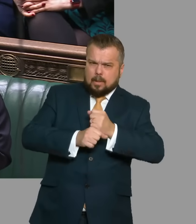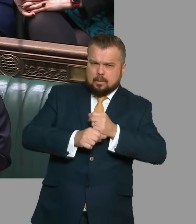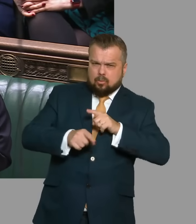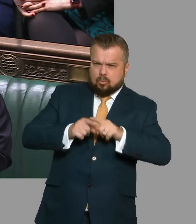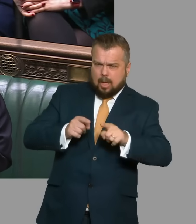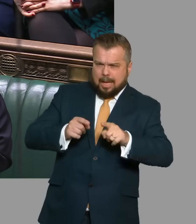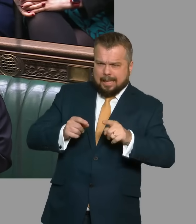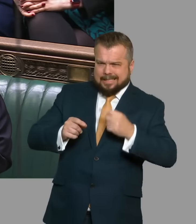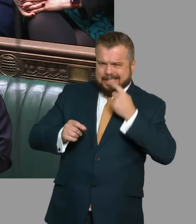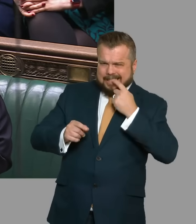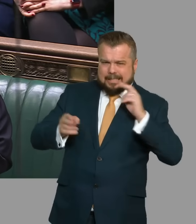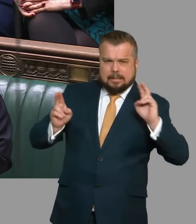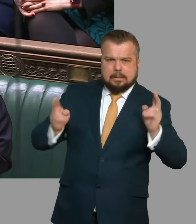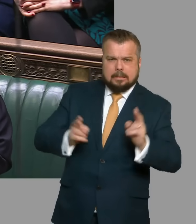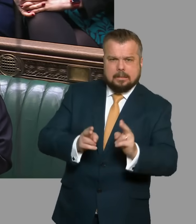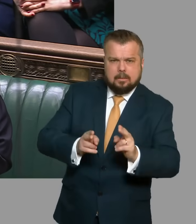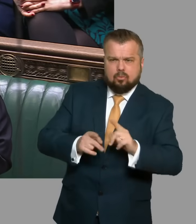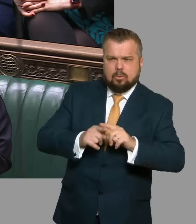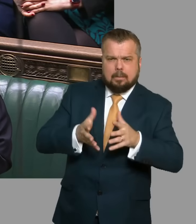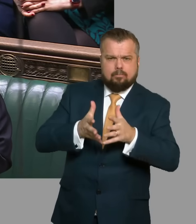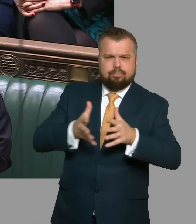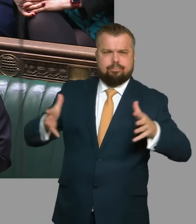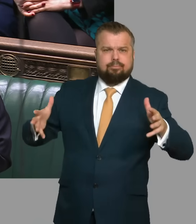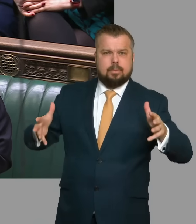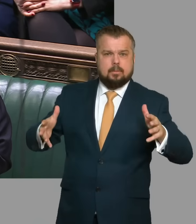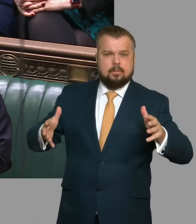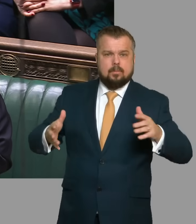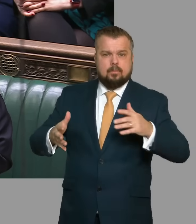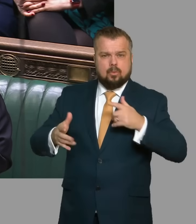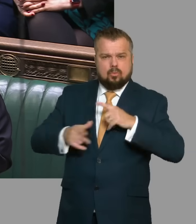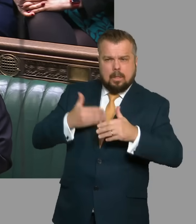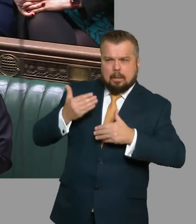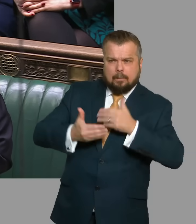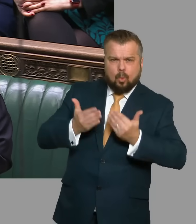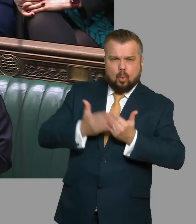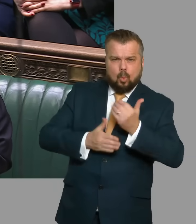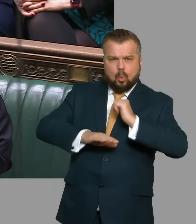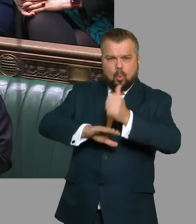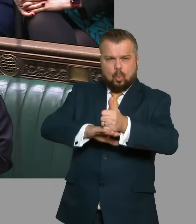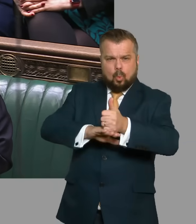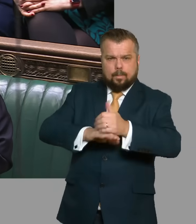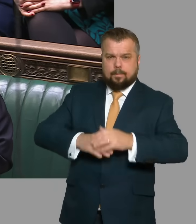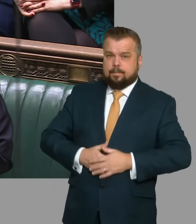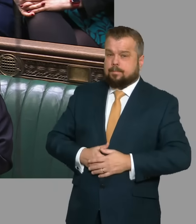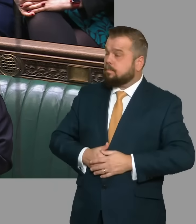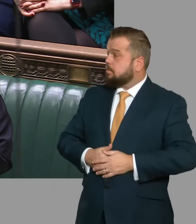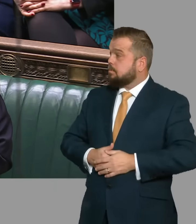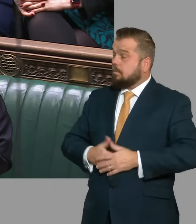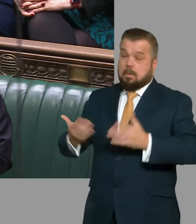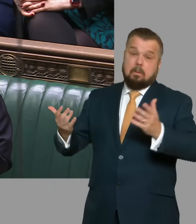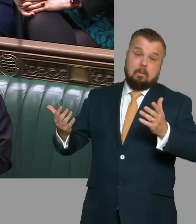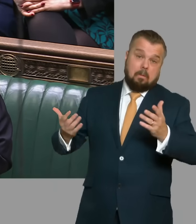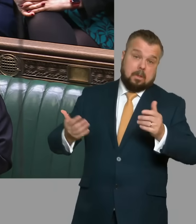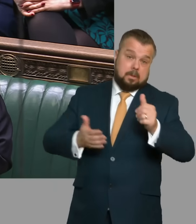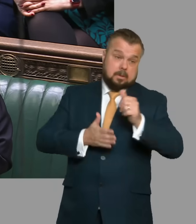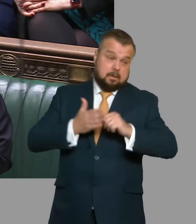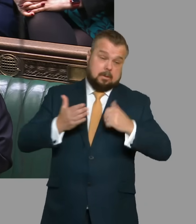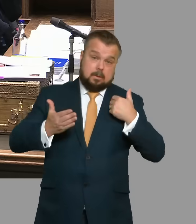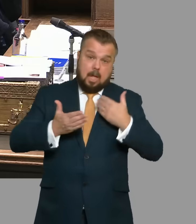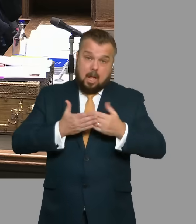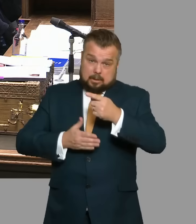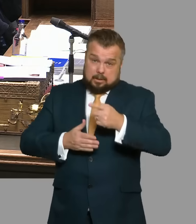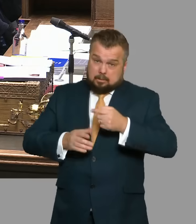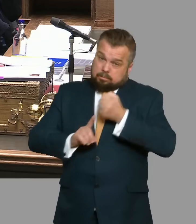relation to that. I agree the University of East Anglia would be an excellent candidate for any additional funded dentistry places available in the